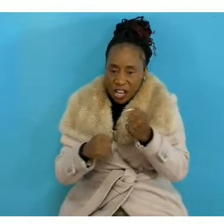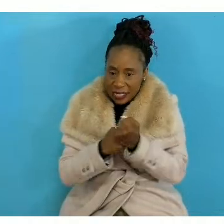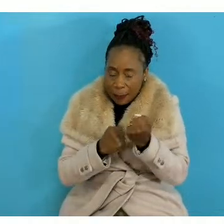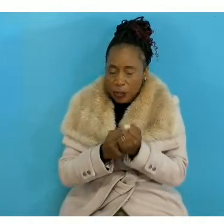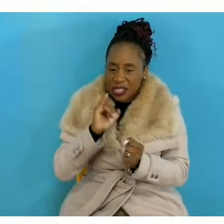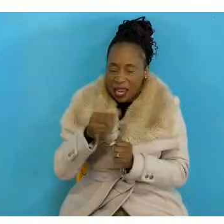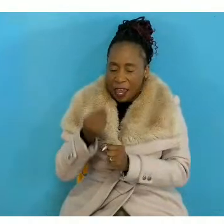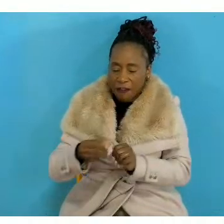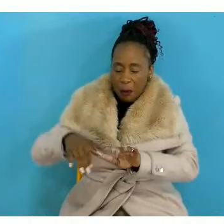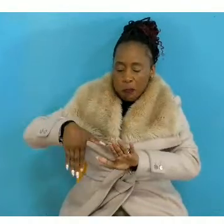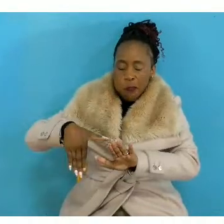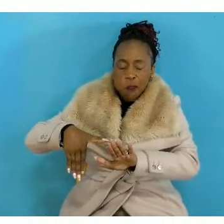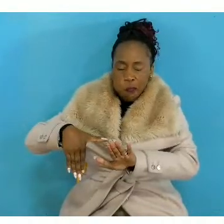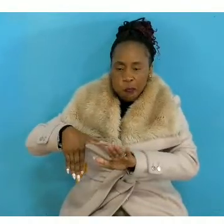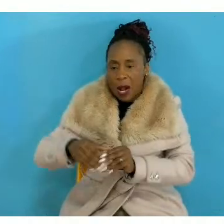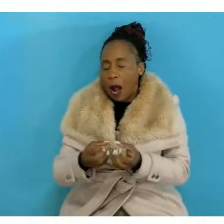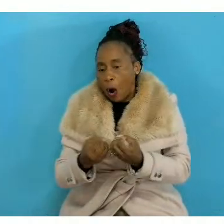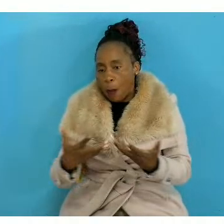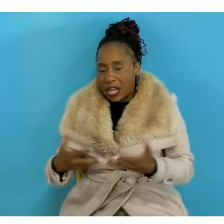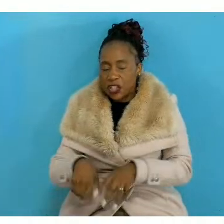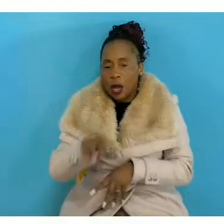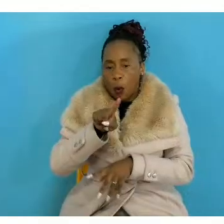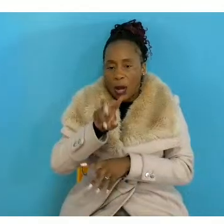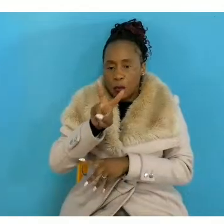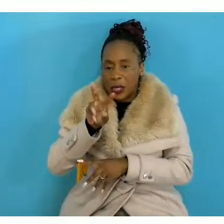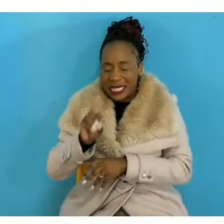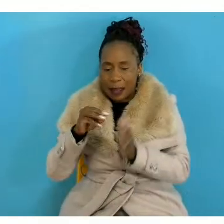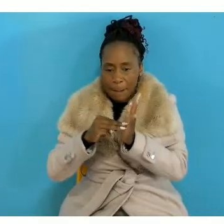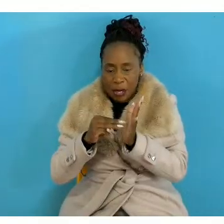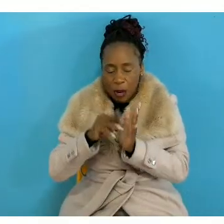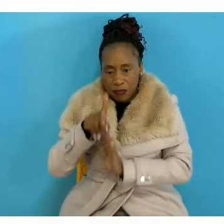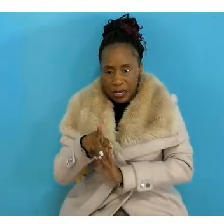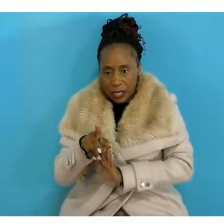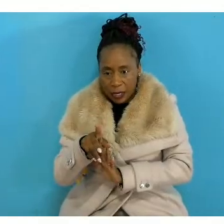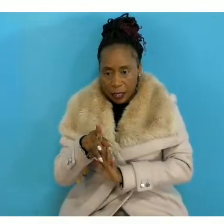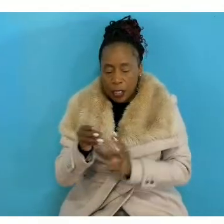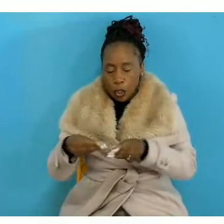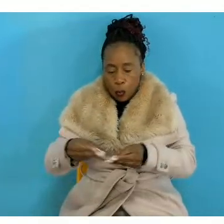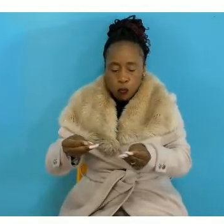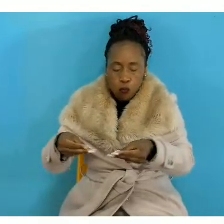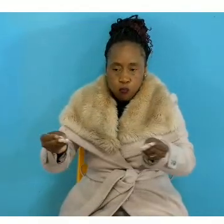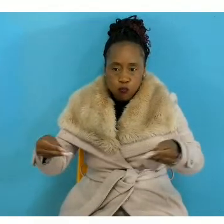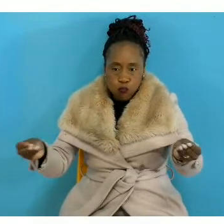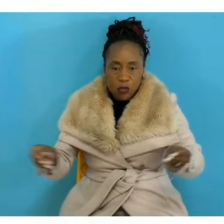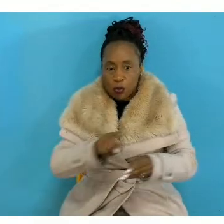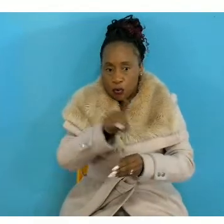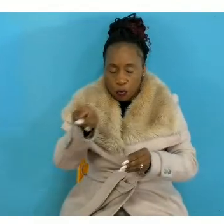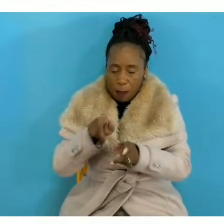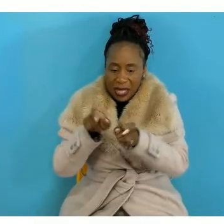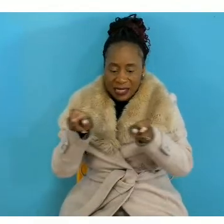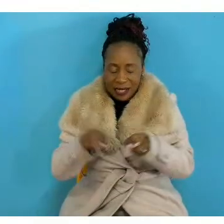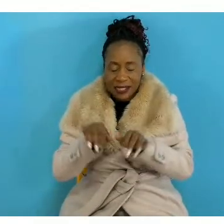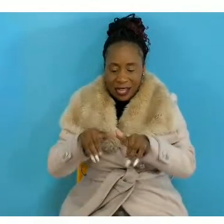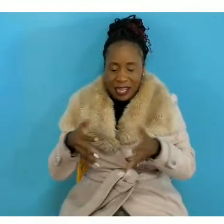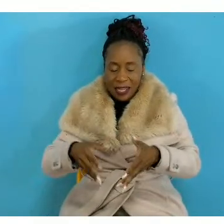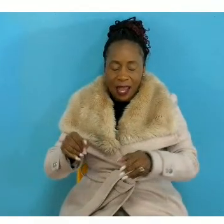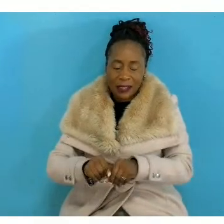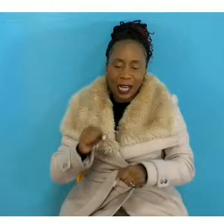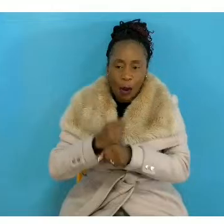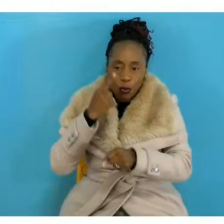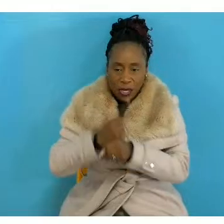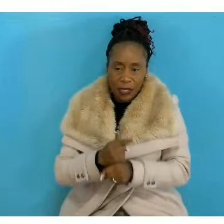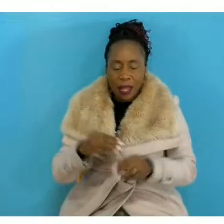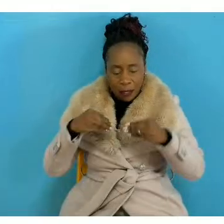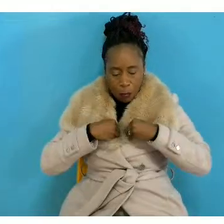another balance of 120 million to disburse to citizens who own businesses around